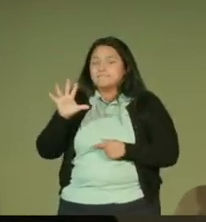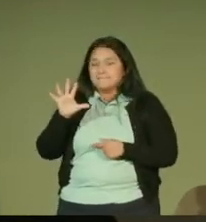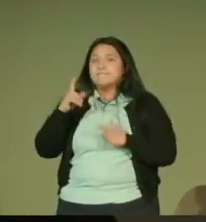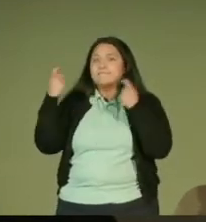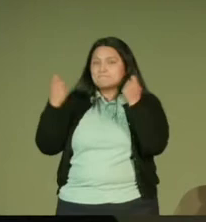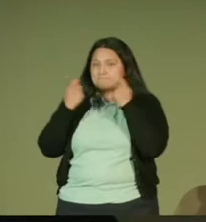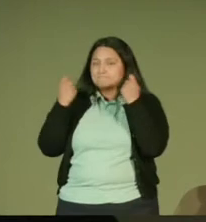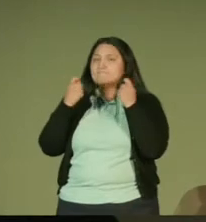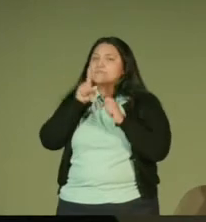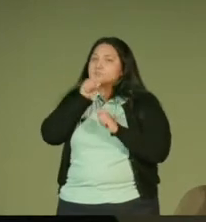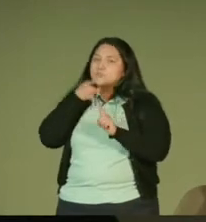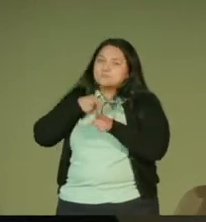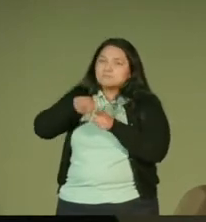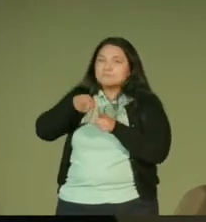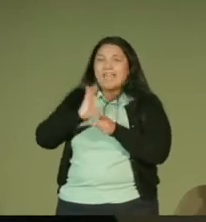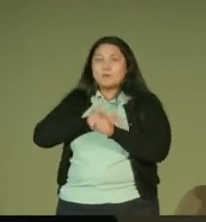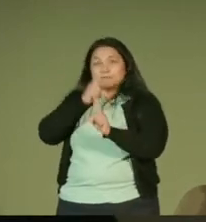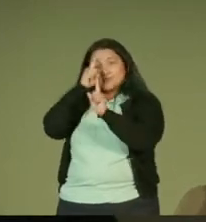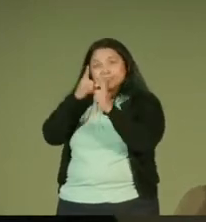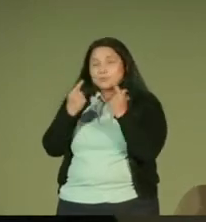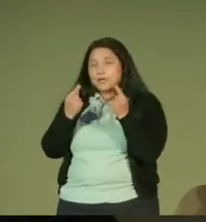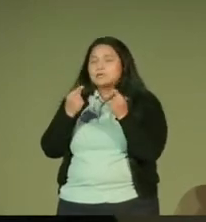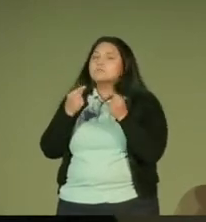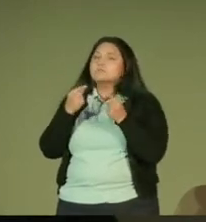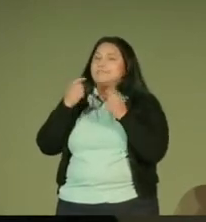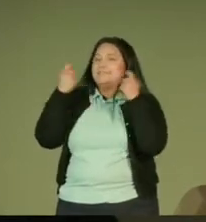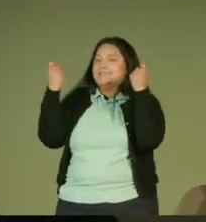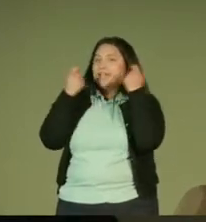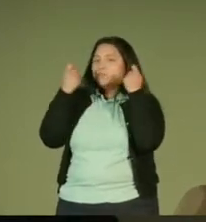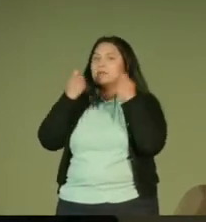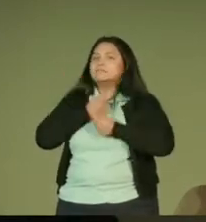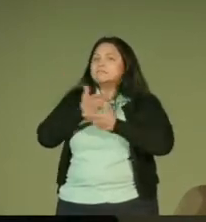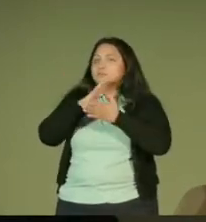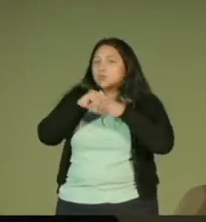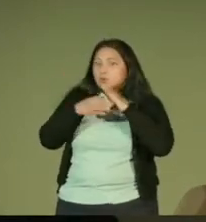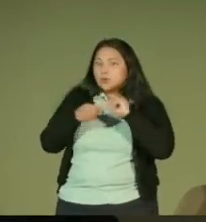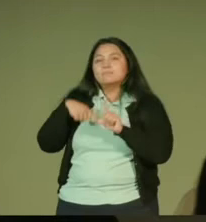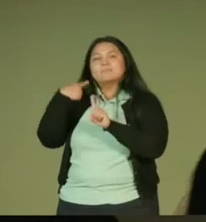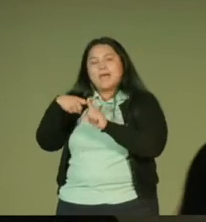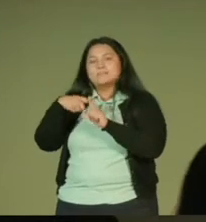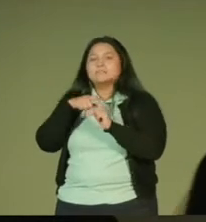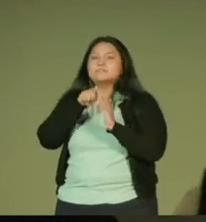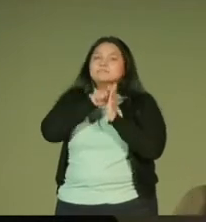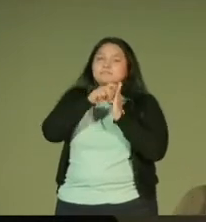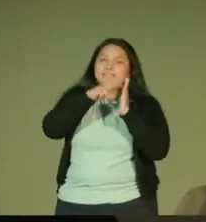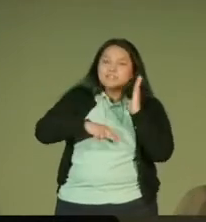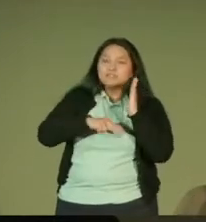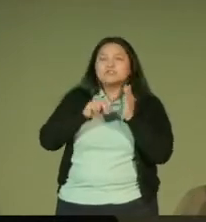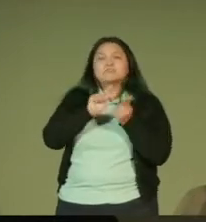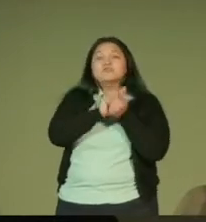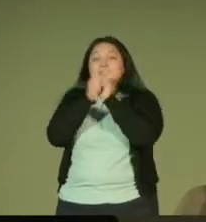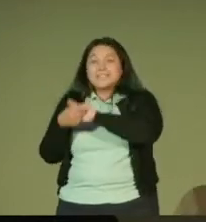festival has stayed true to its original mission to celebrate the power of storytelling and literature in translation and to